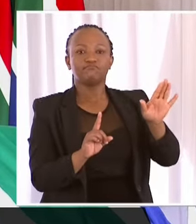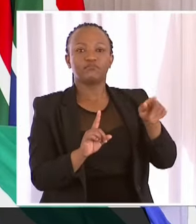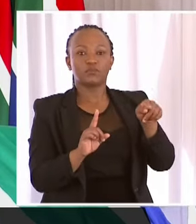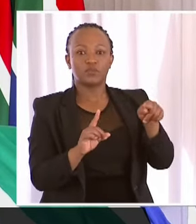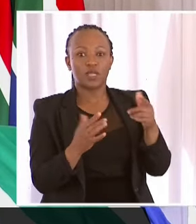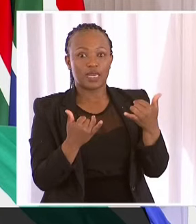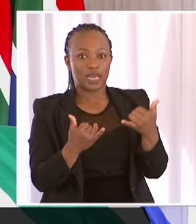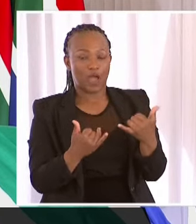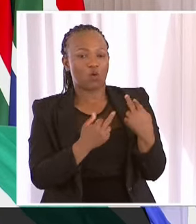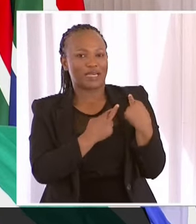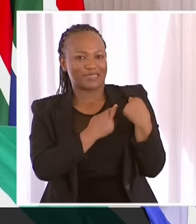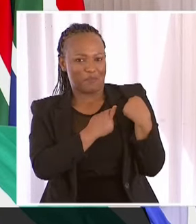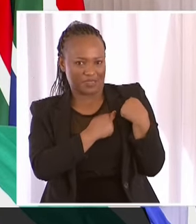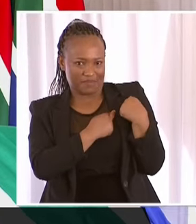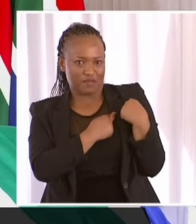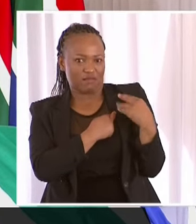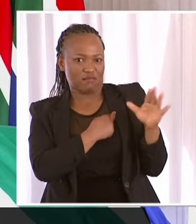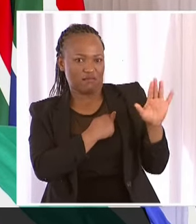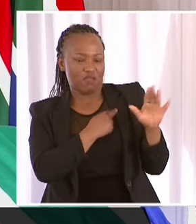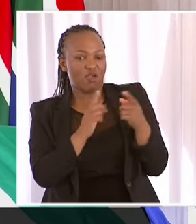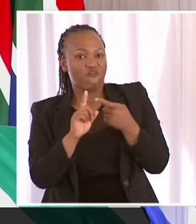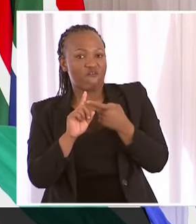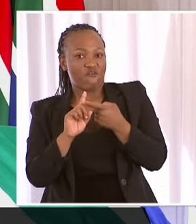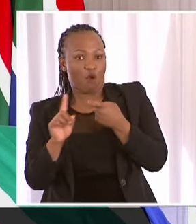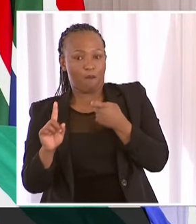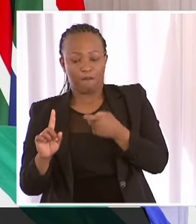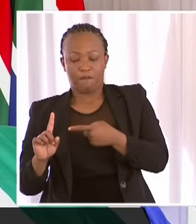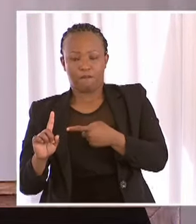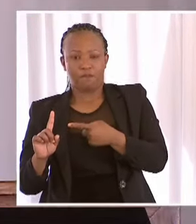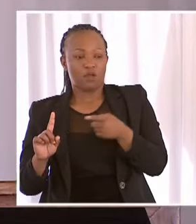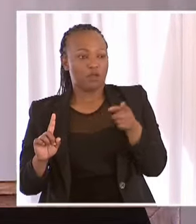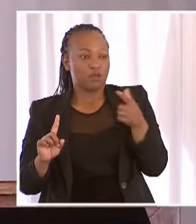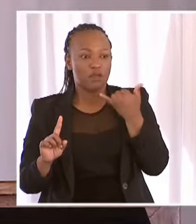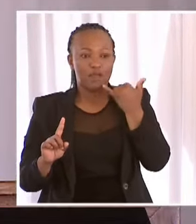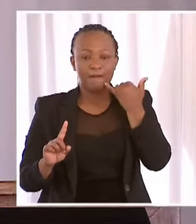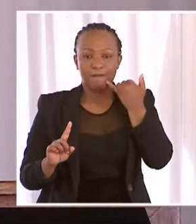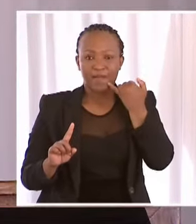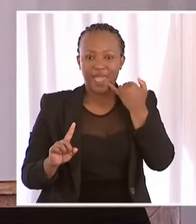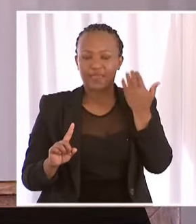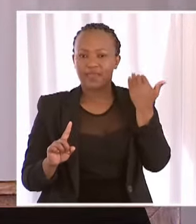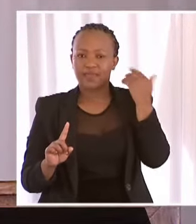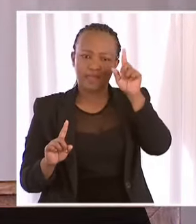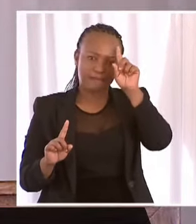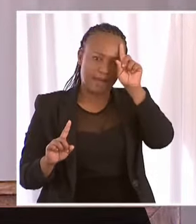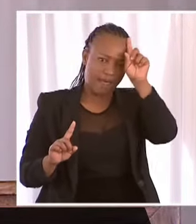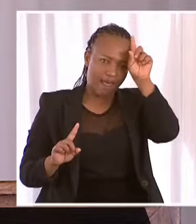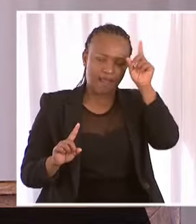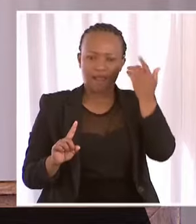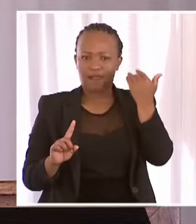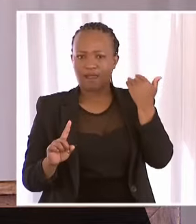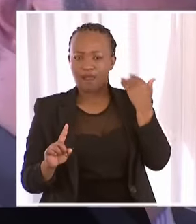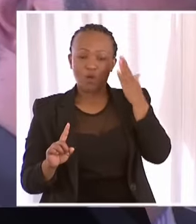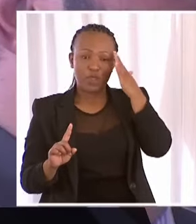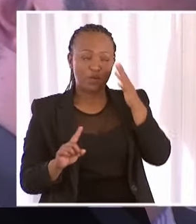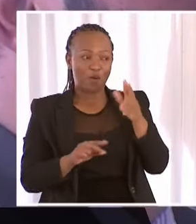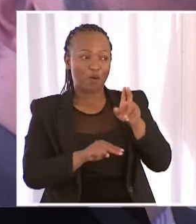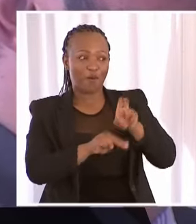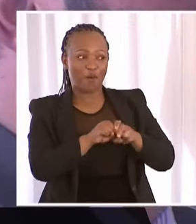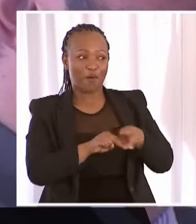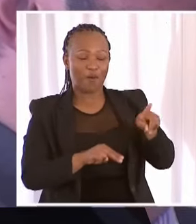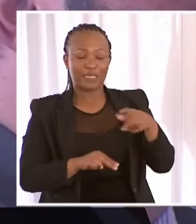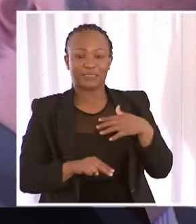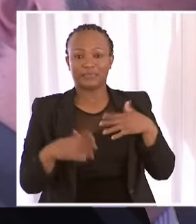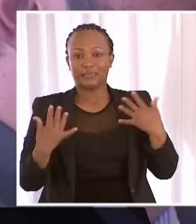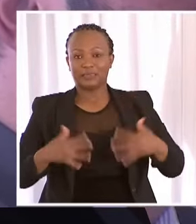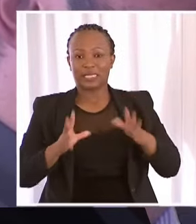the responsibility now from Comrade Kalima, Comrade Mbeki, Comrade Madiba, we know what it's like in that hot seat. You've got to